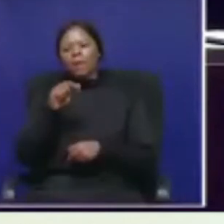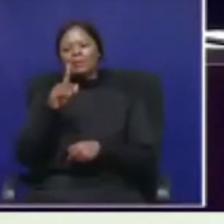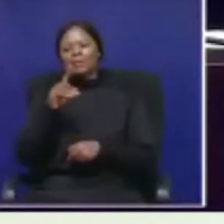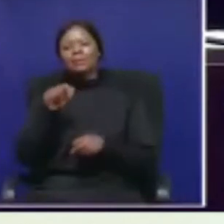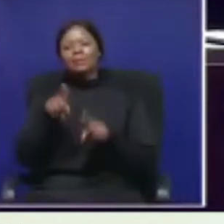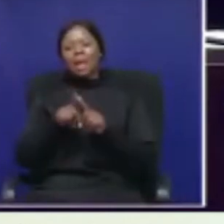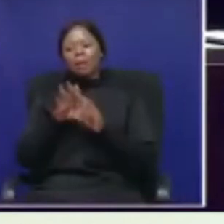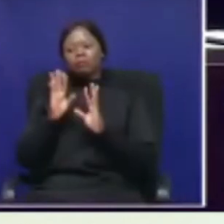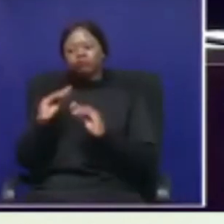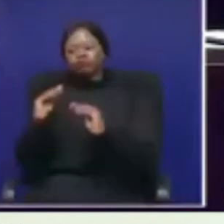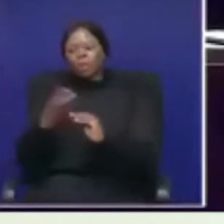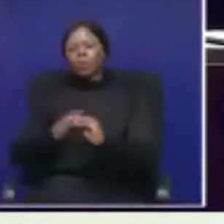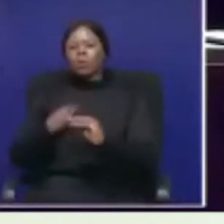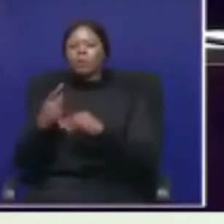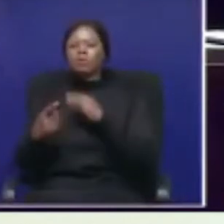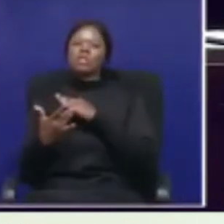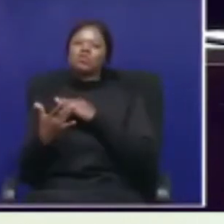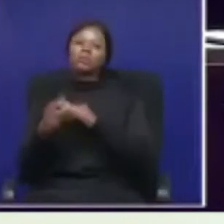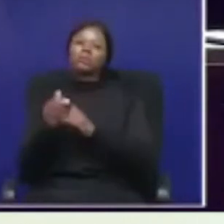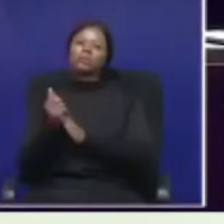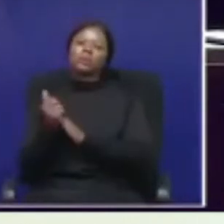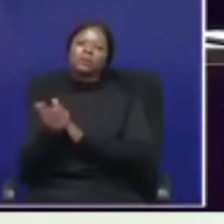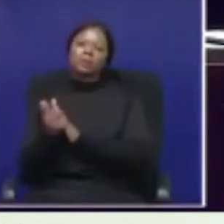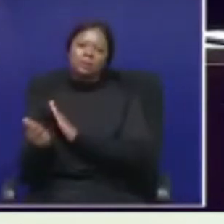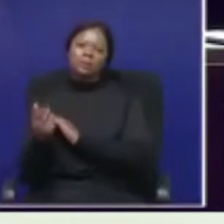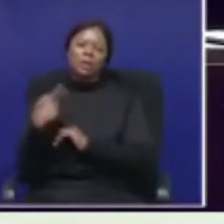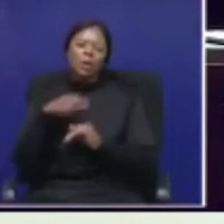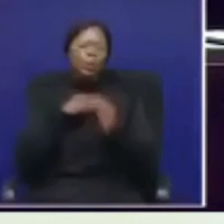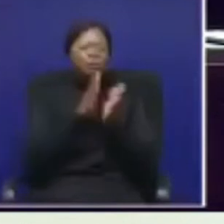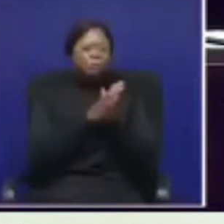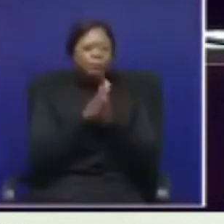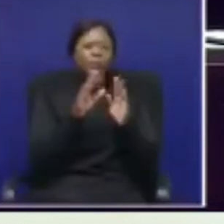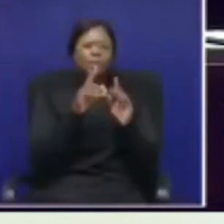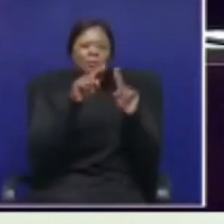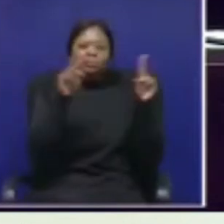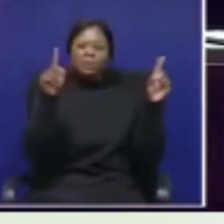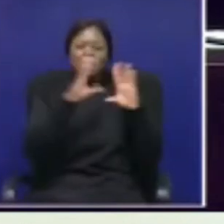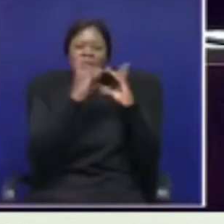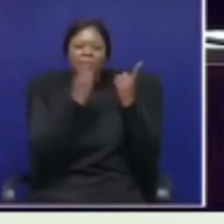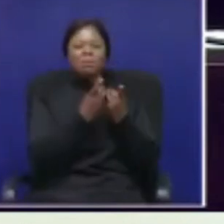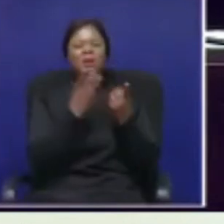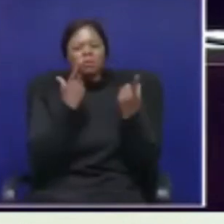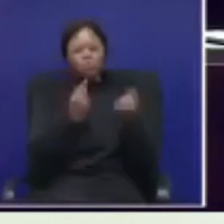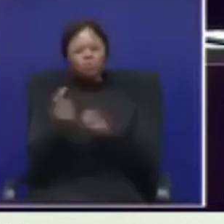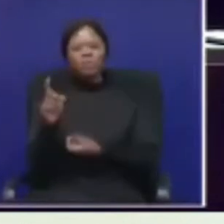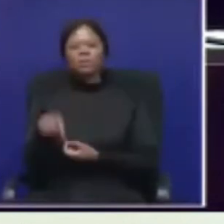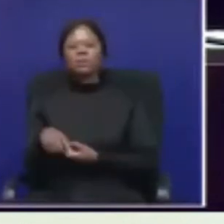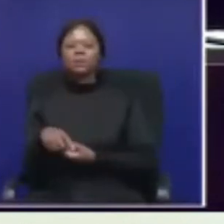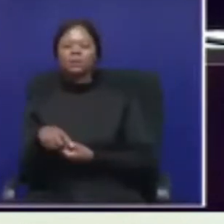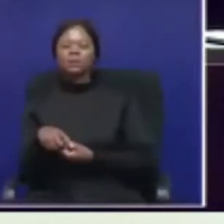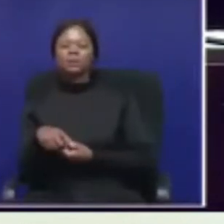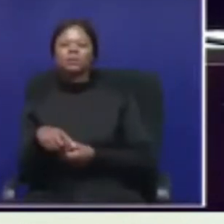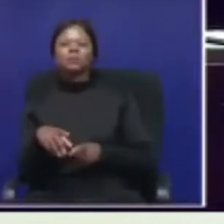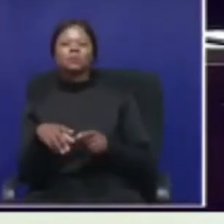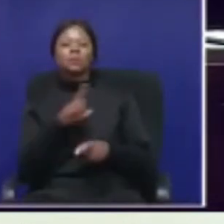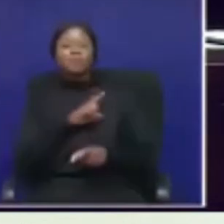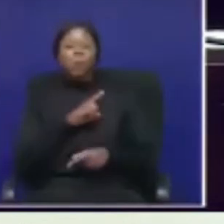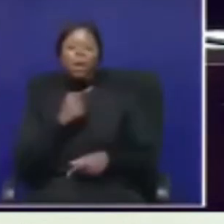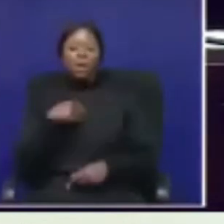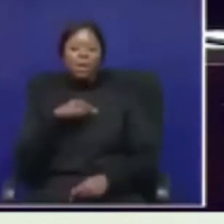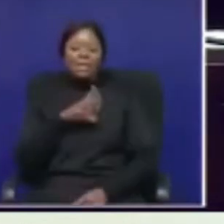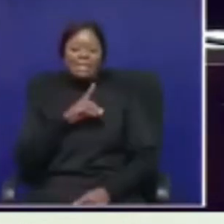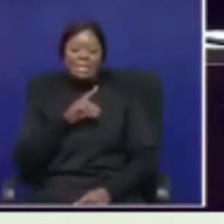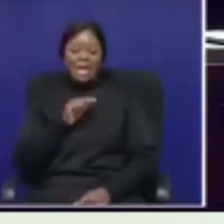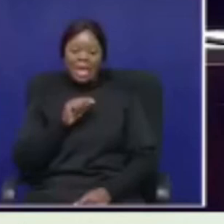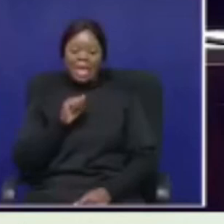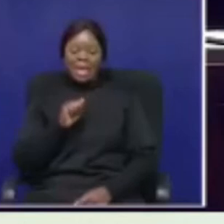skills. And we urge all departments to follow these examples and to be also honest where they have failed. That is why the DA, as a constructive